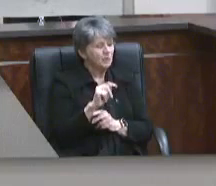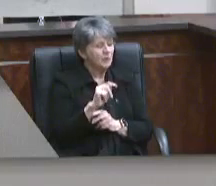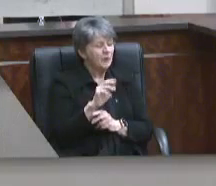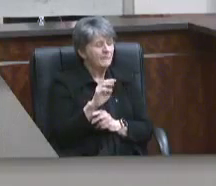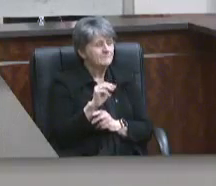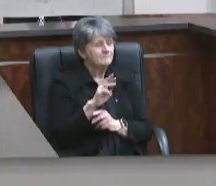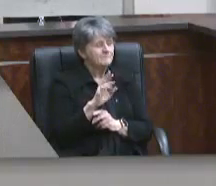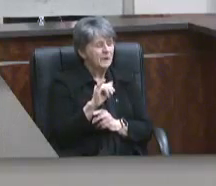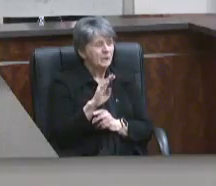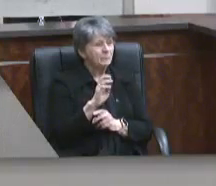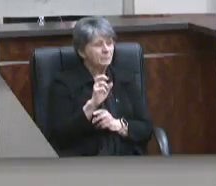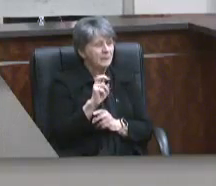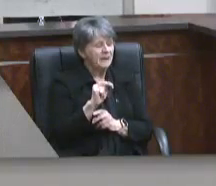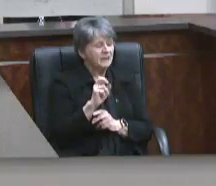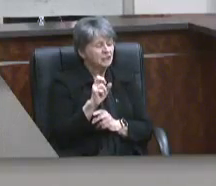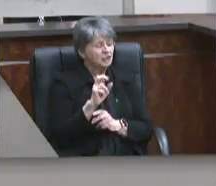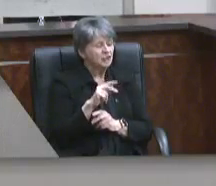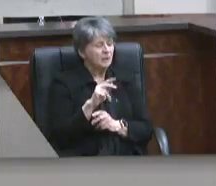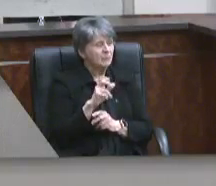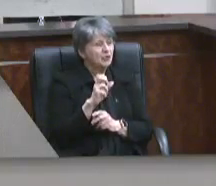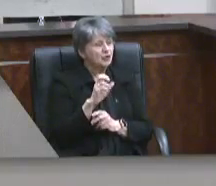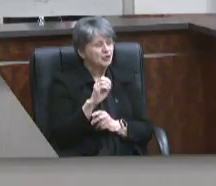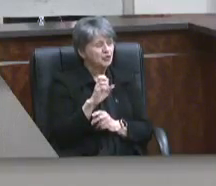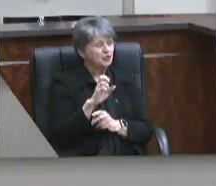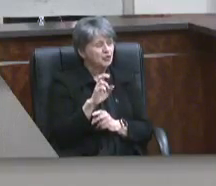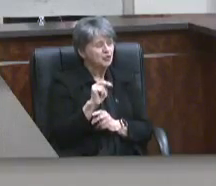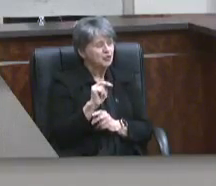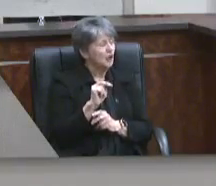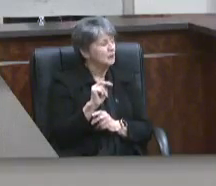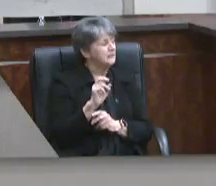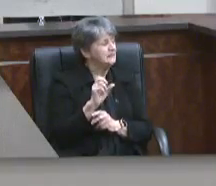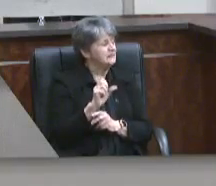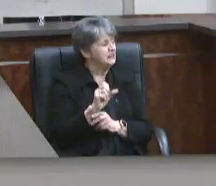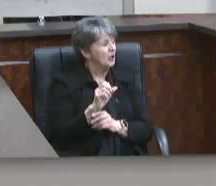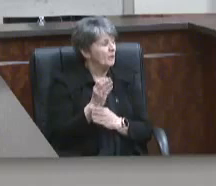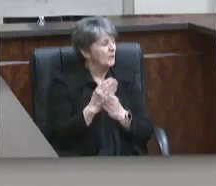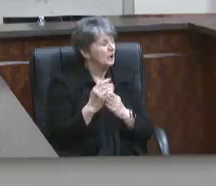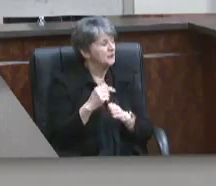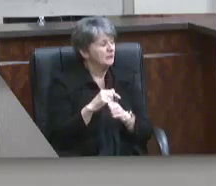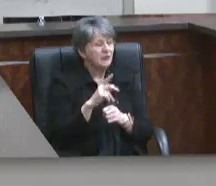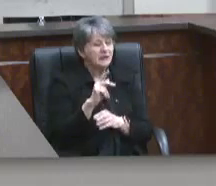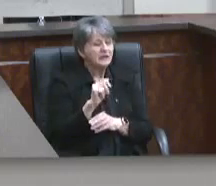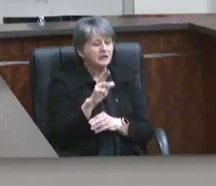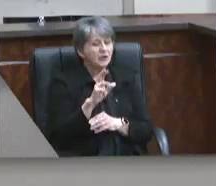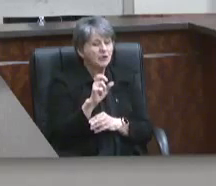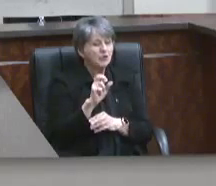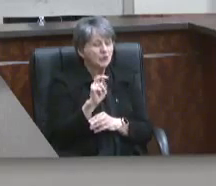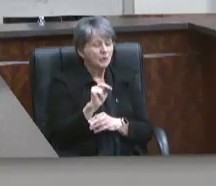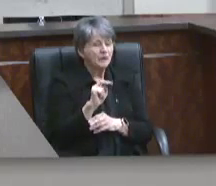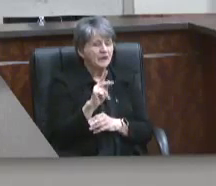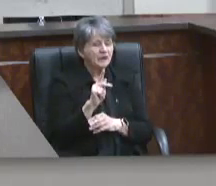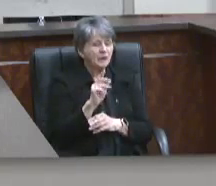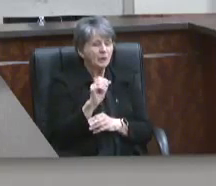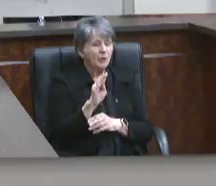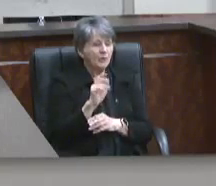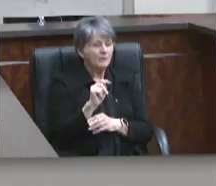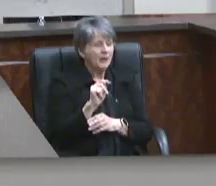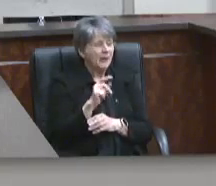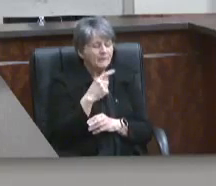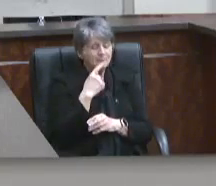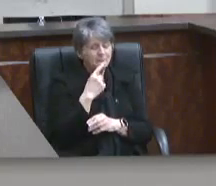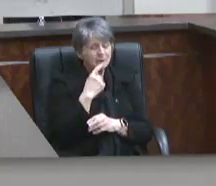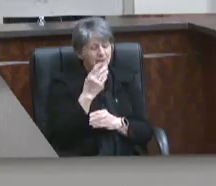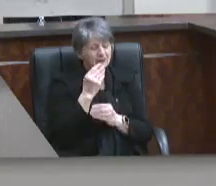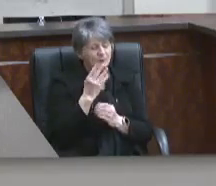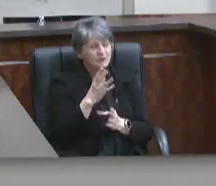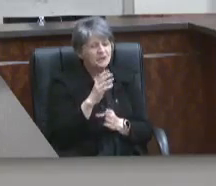Blankenship. Joan Anderson is still a part-time passport agent for us as well. Karine Kobeck, social media and public information.